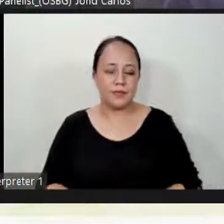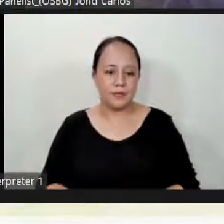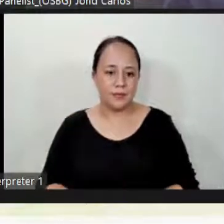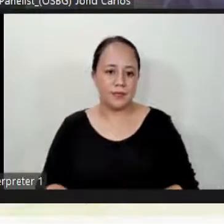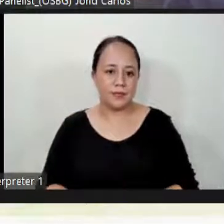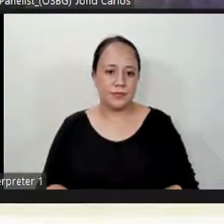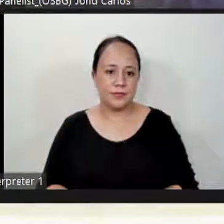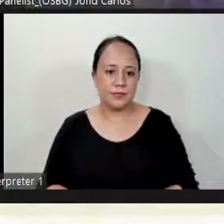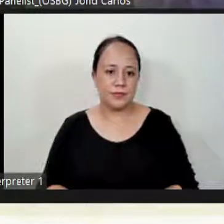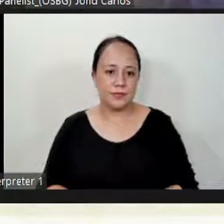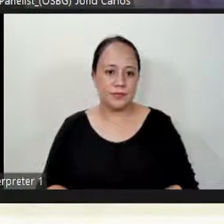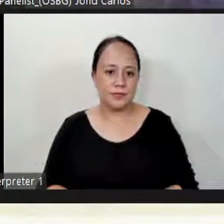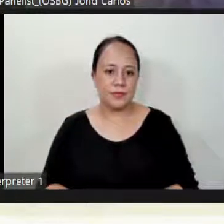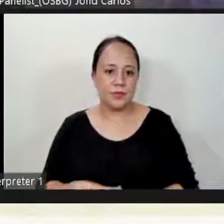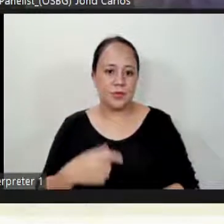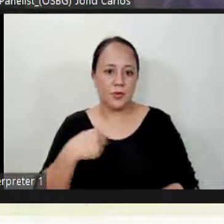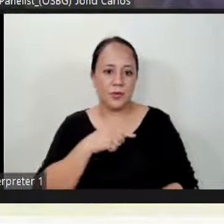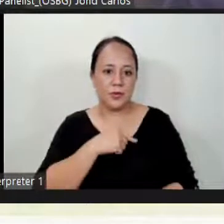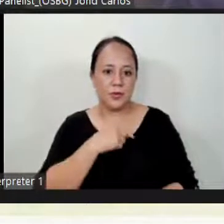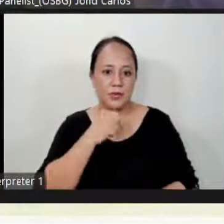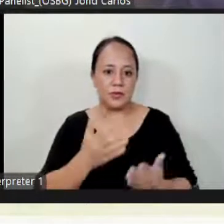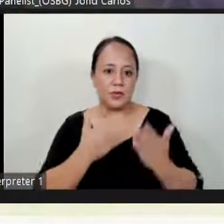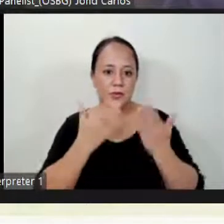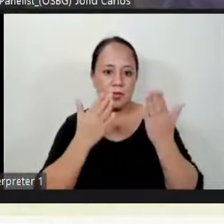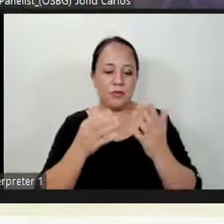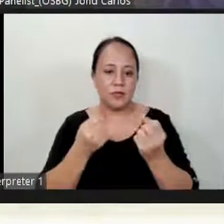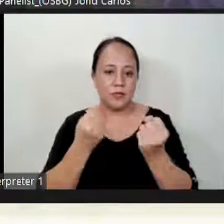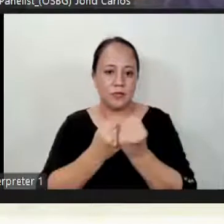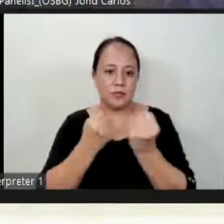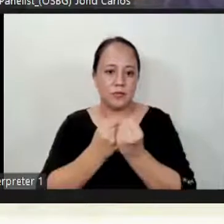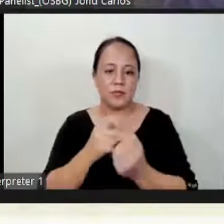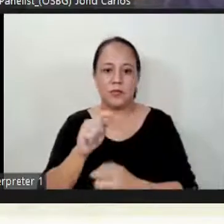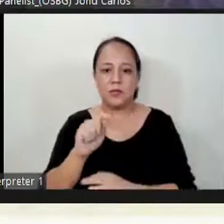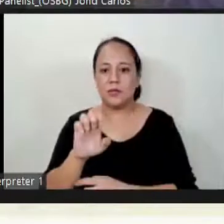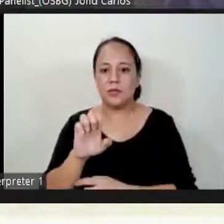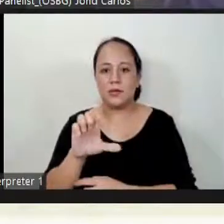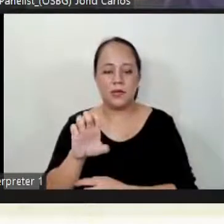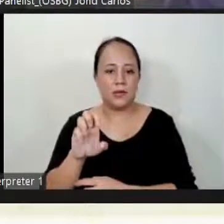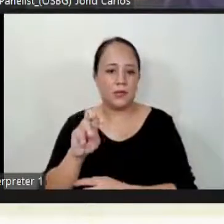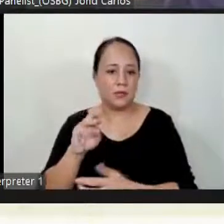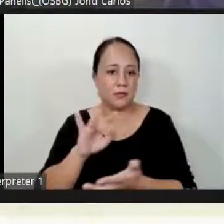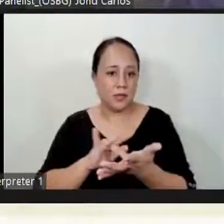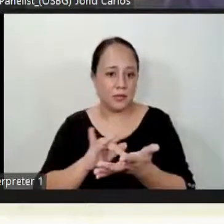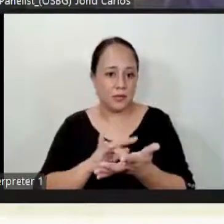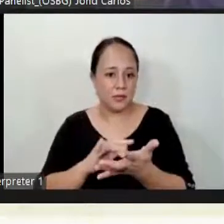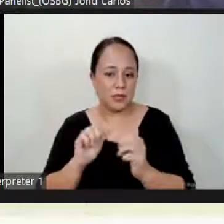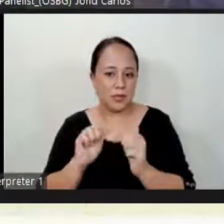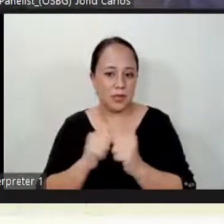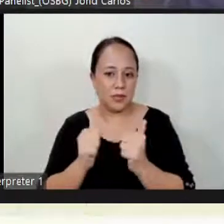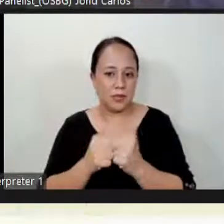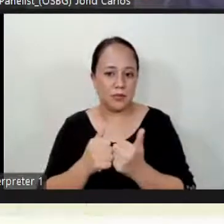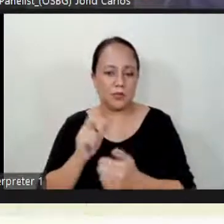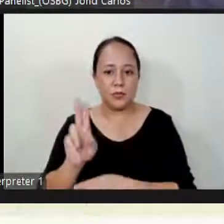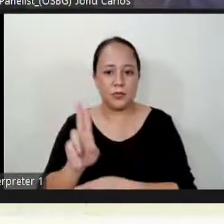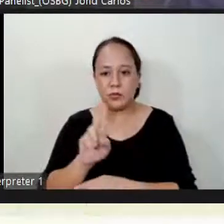yet offer support to telemed as how it is being used in